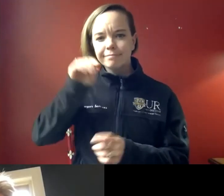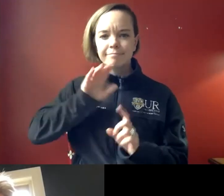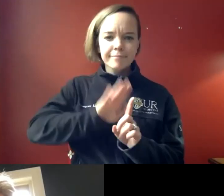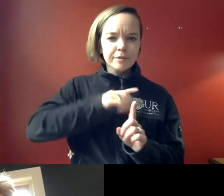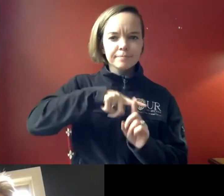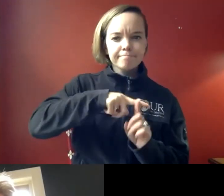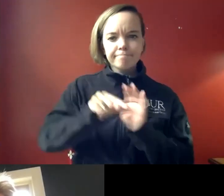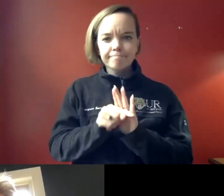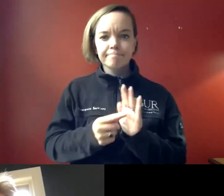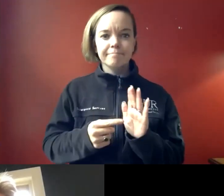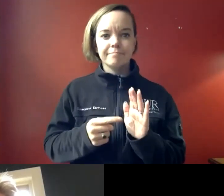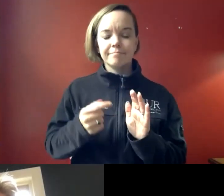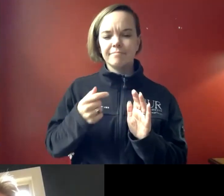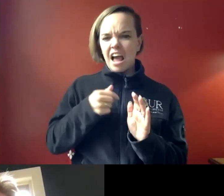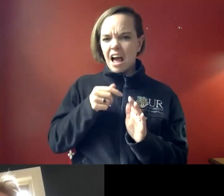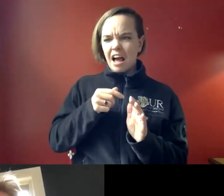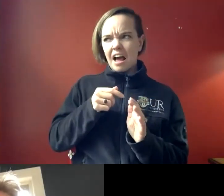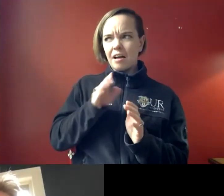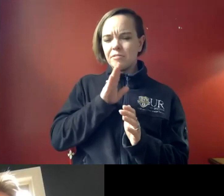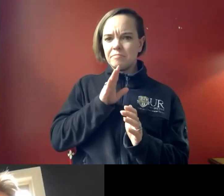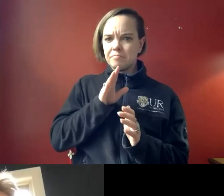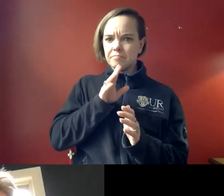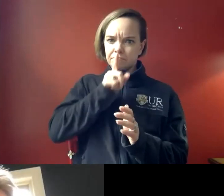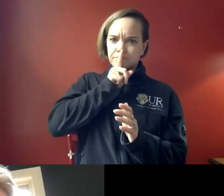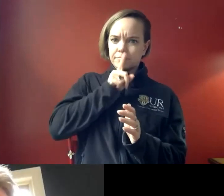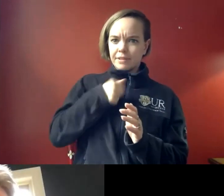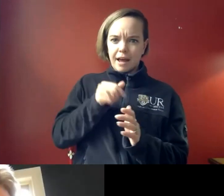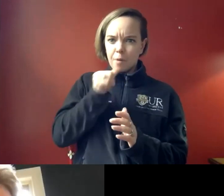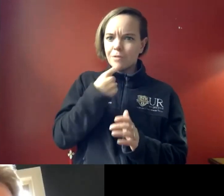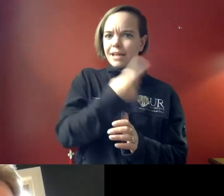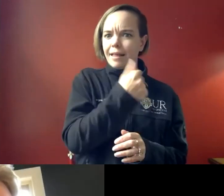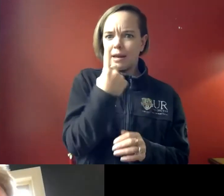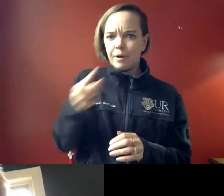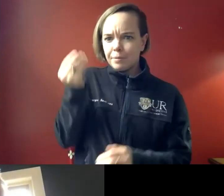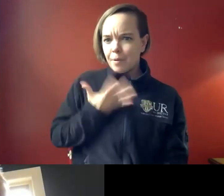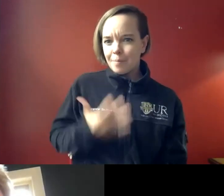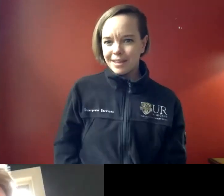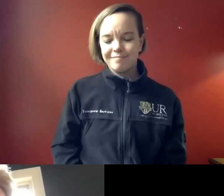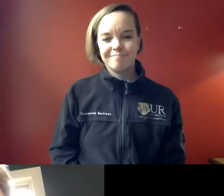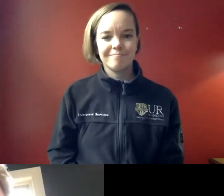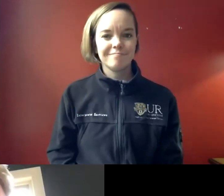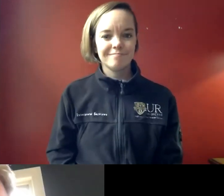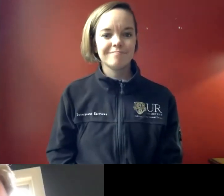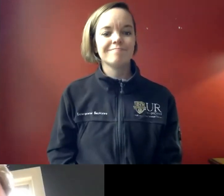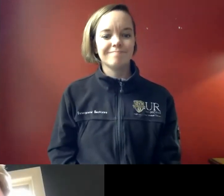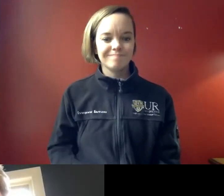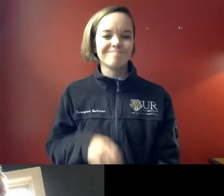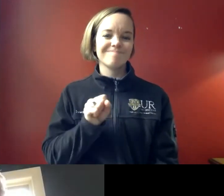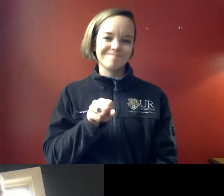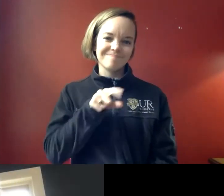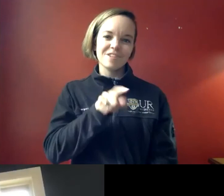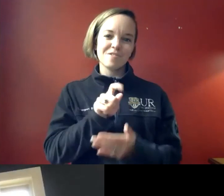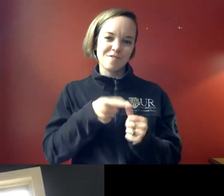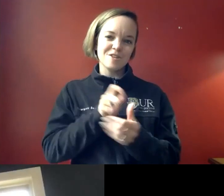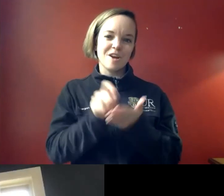And I'll never tell anyone that I got it from you. Yeah, I'm the first author on the paper. Your first author. Thank you, Dr.